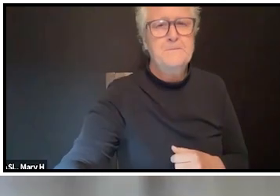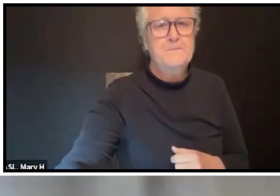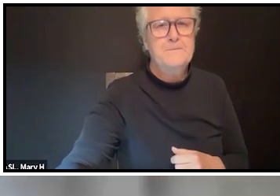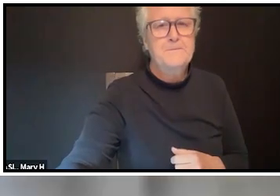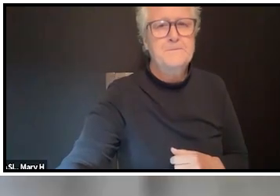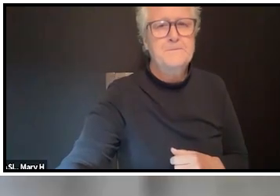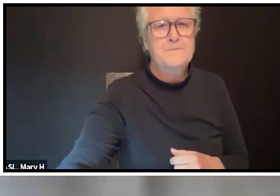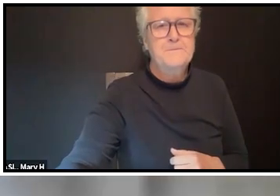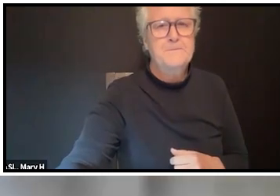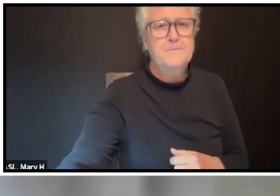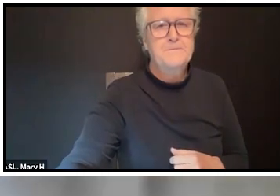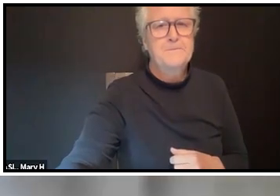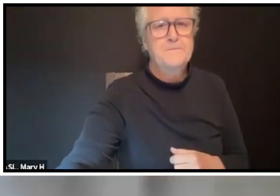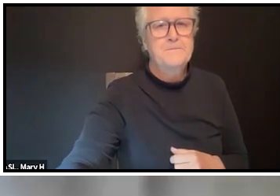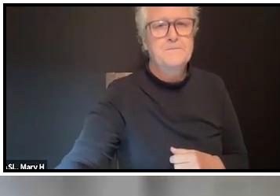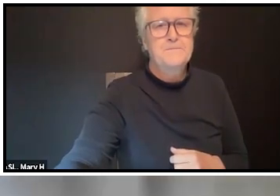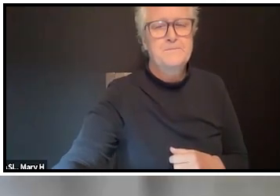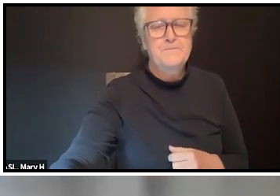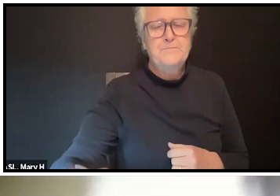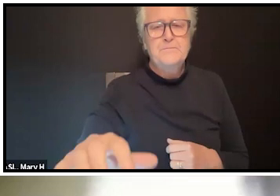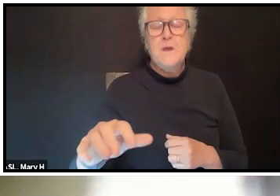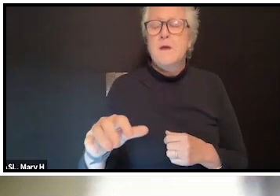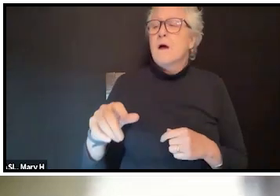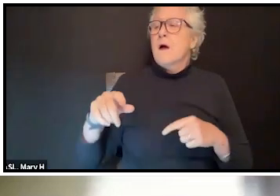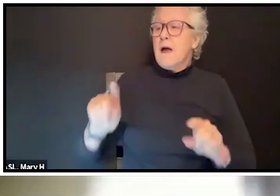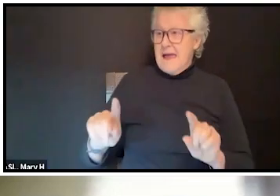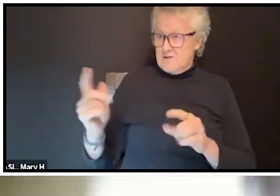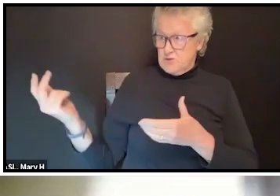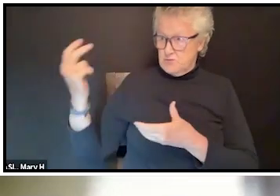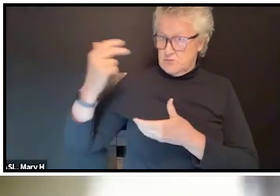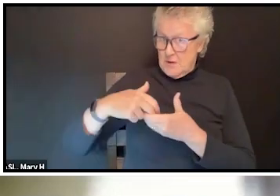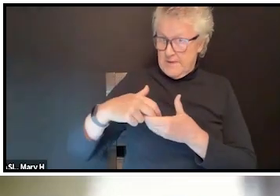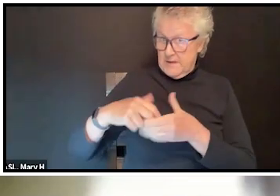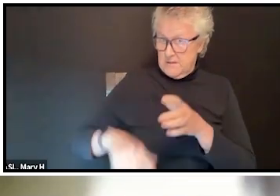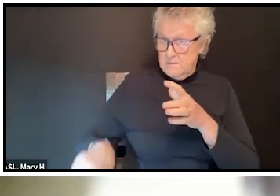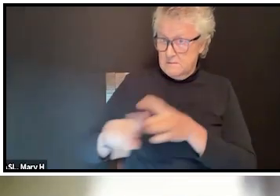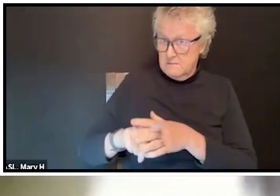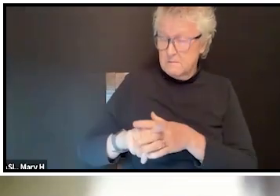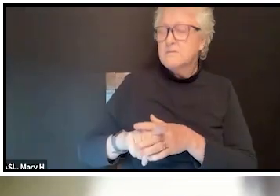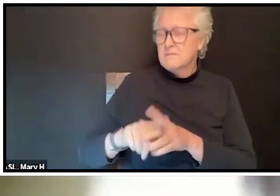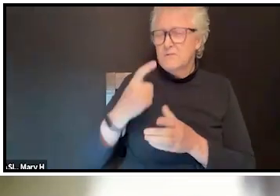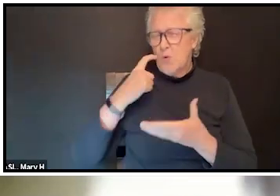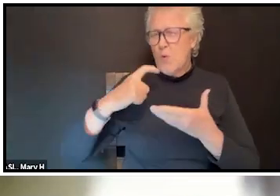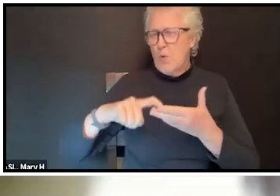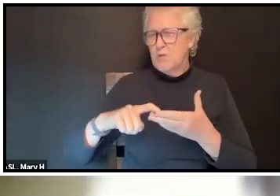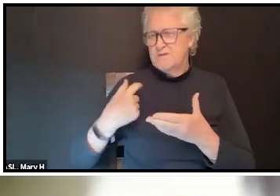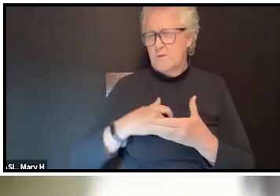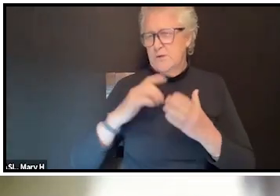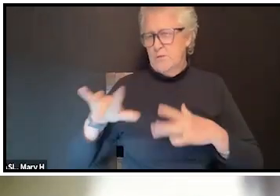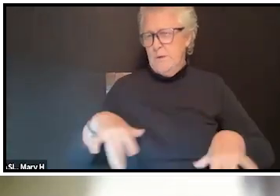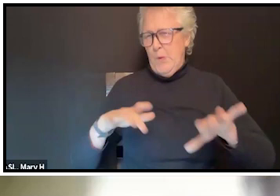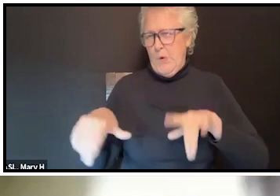As you're coming in, you'll also notice that we're recording this. So just say okay, because we're recording it,